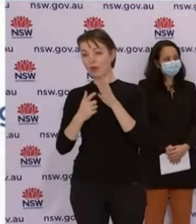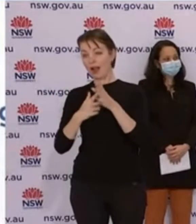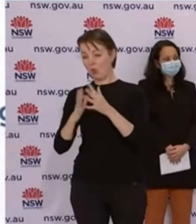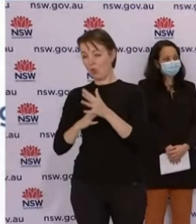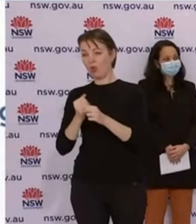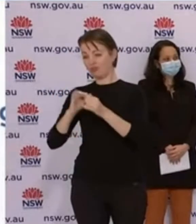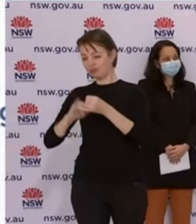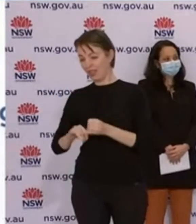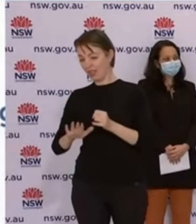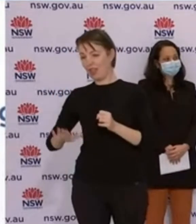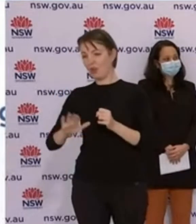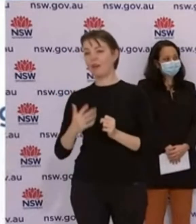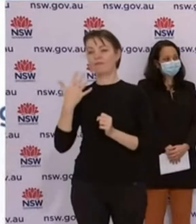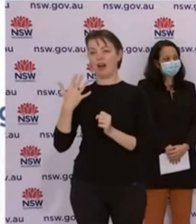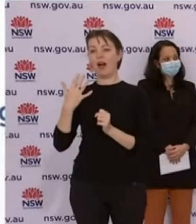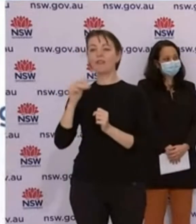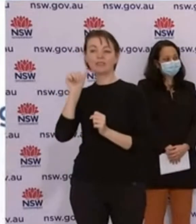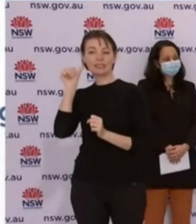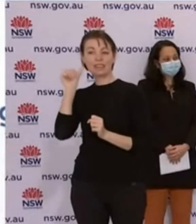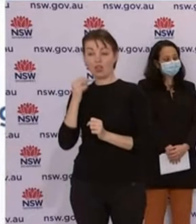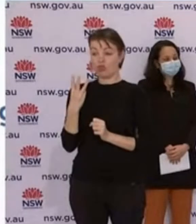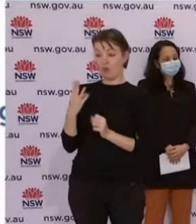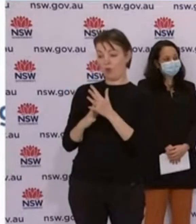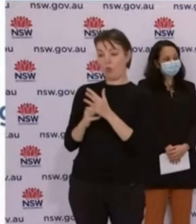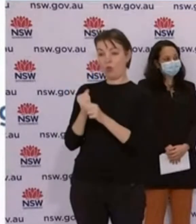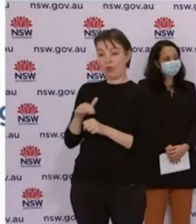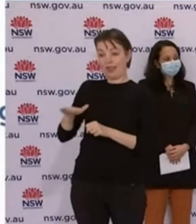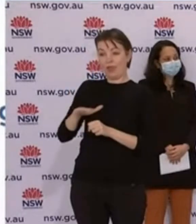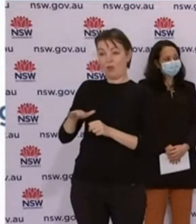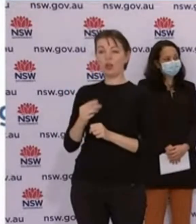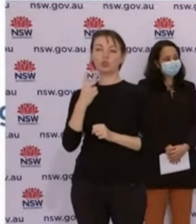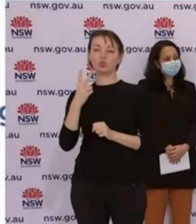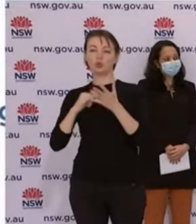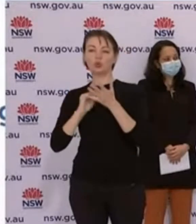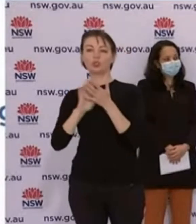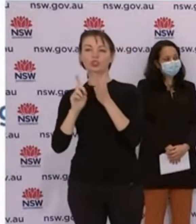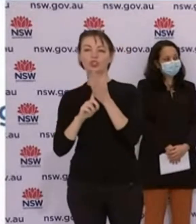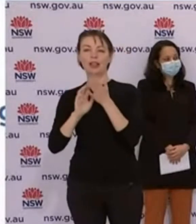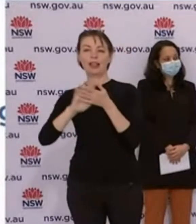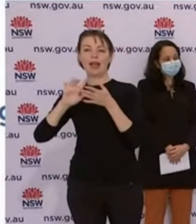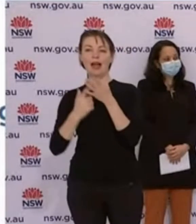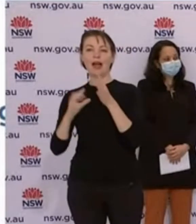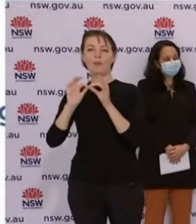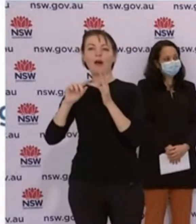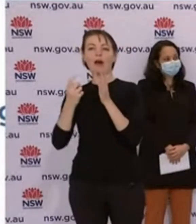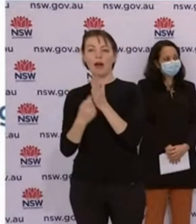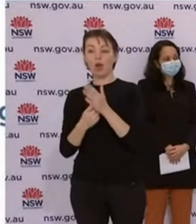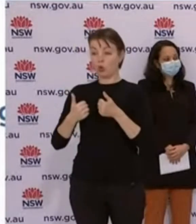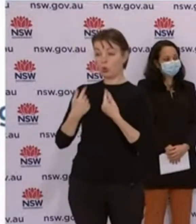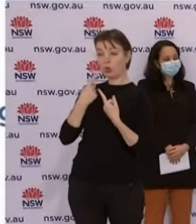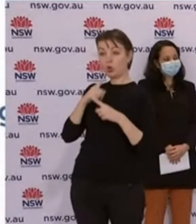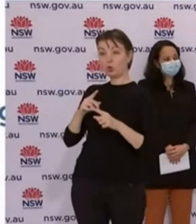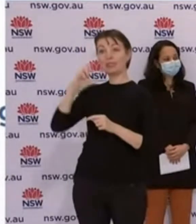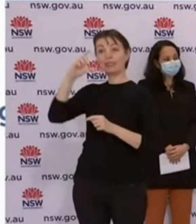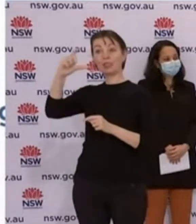area, there were 5 cases overnight, 3 in the Wollongong local government area and 2 in the Shell Harbour local government area. And good news from the Central